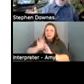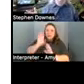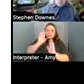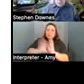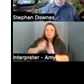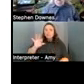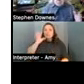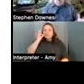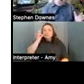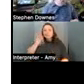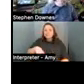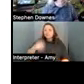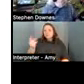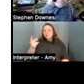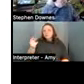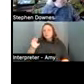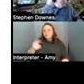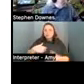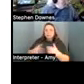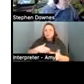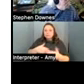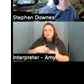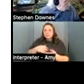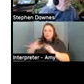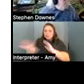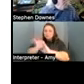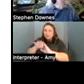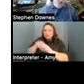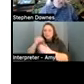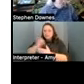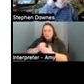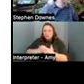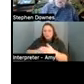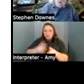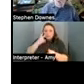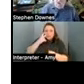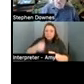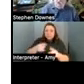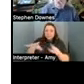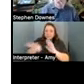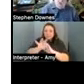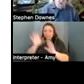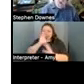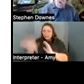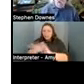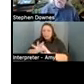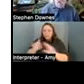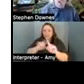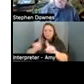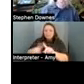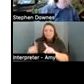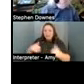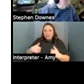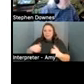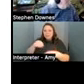or whatever in art and you can see here it's finding all kinds of animals in van gogh's the starry